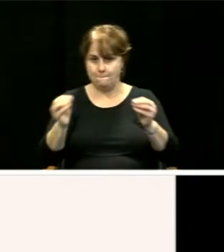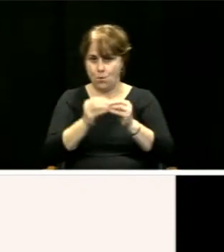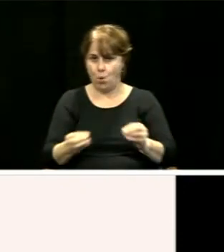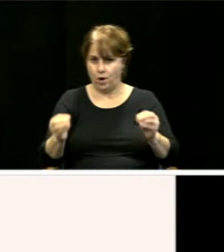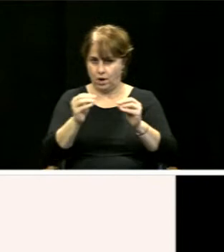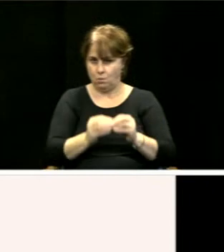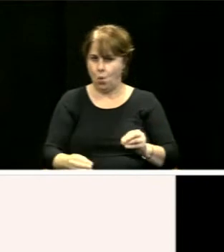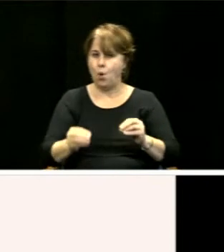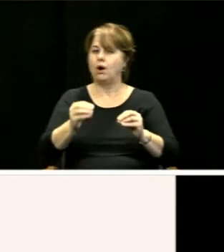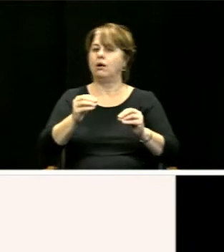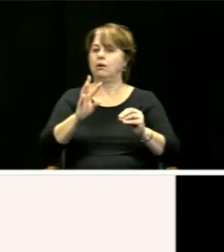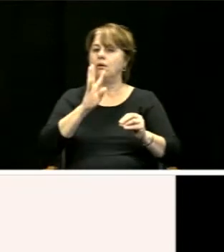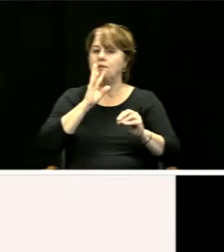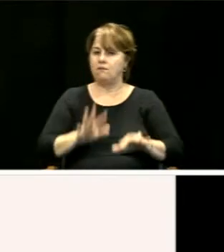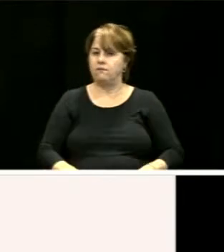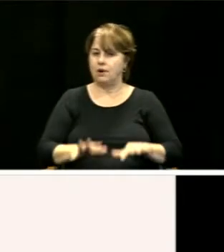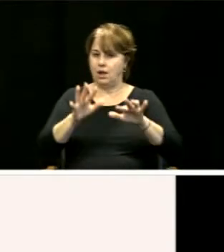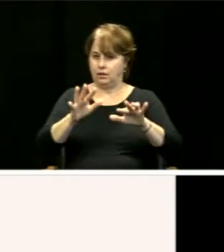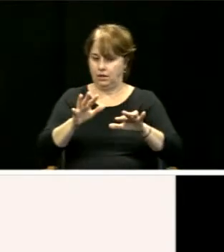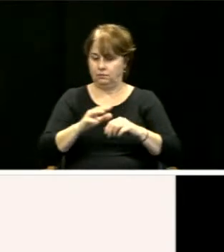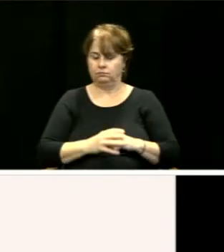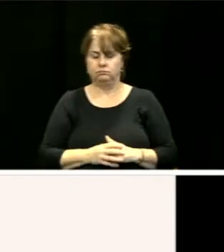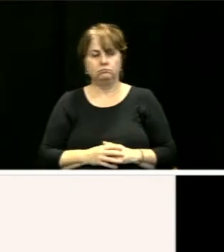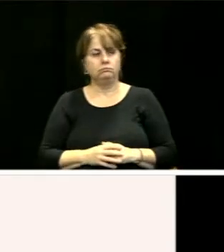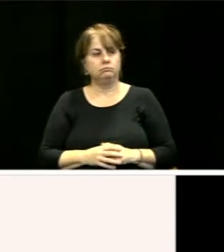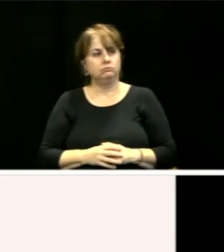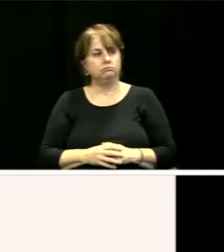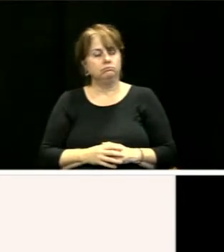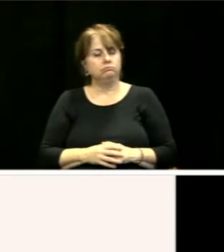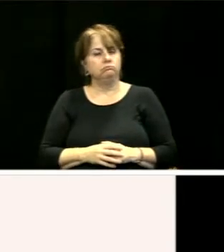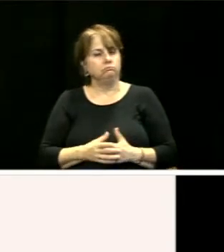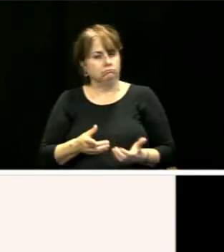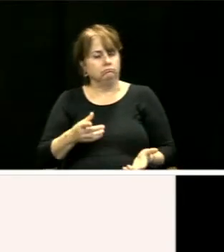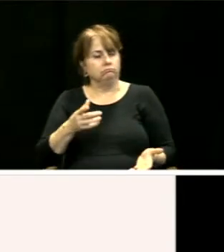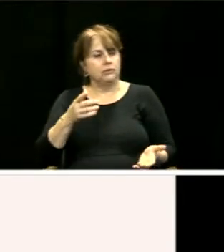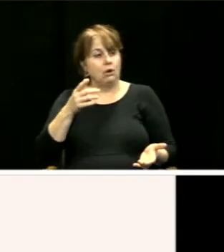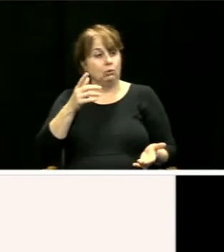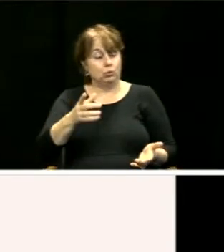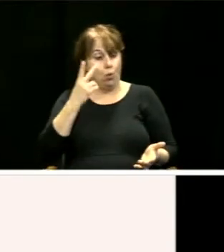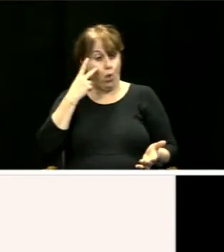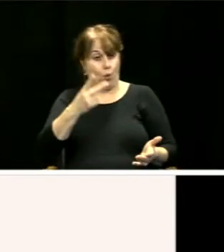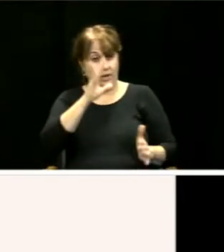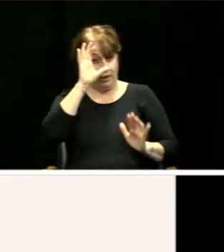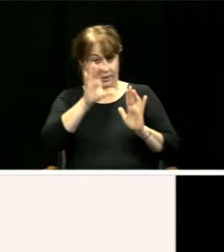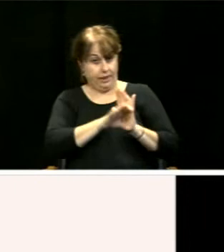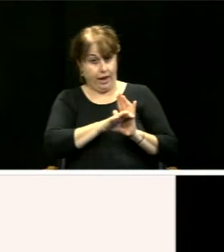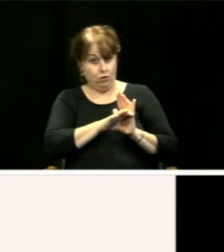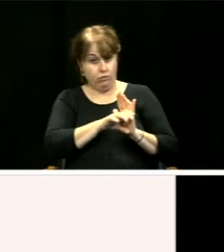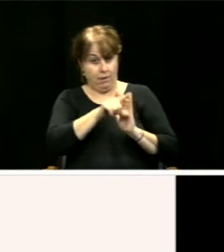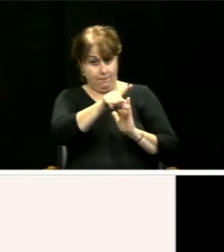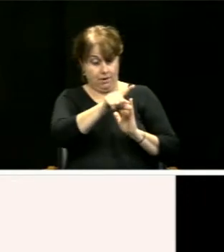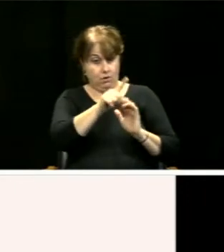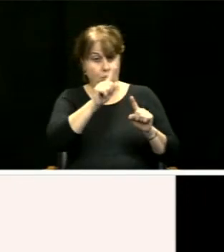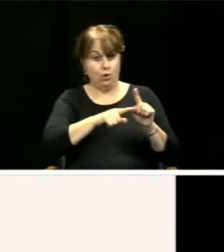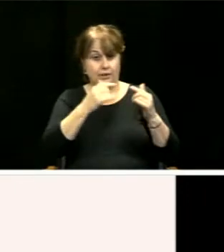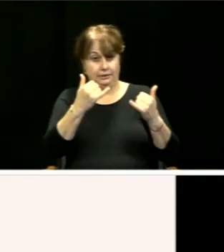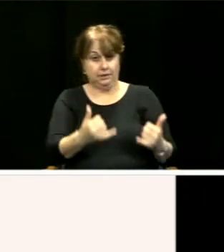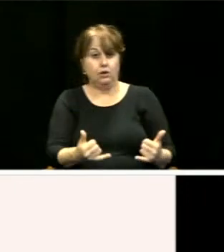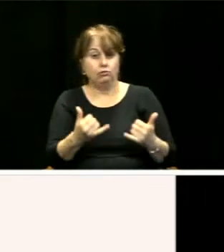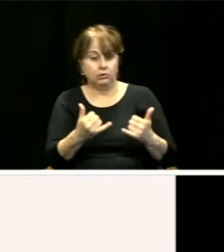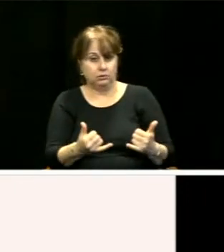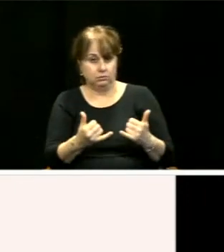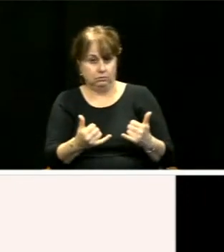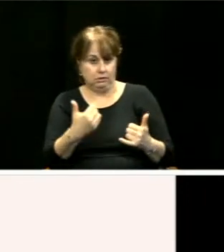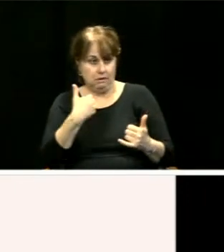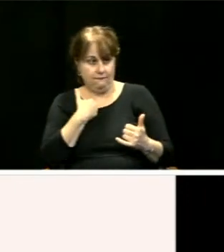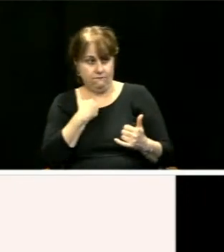Norwood. And looking at the diagram for what is currently in existence